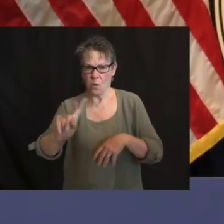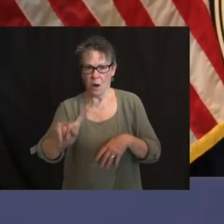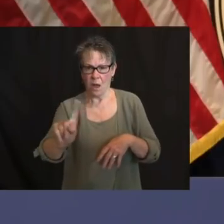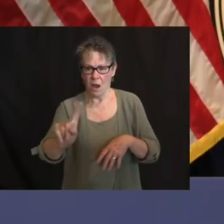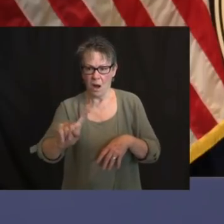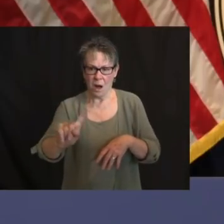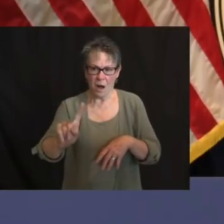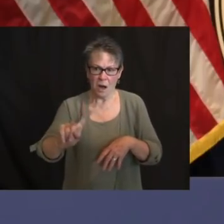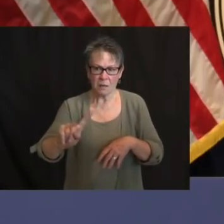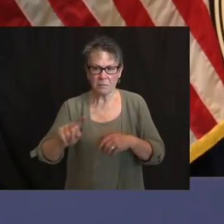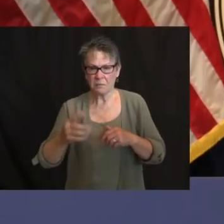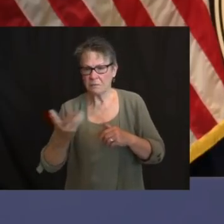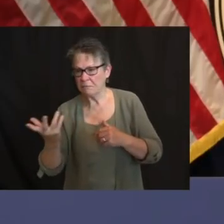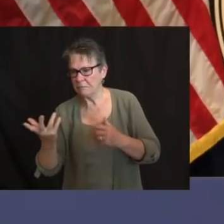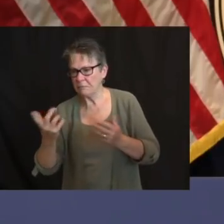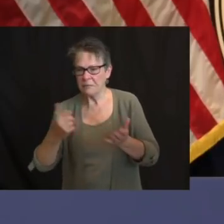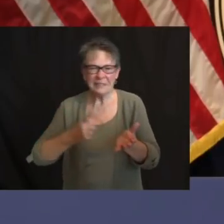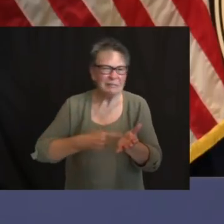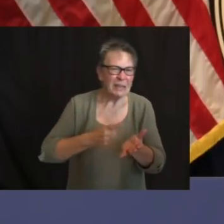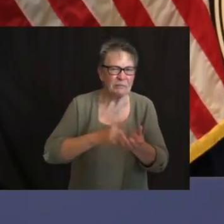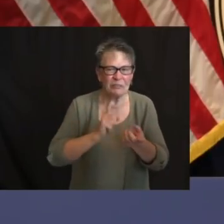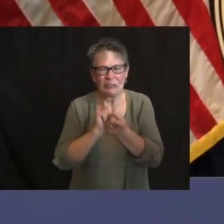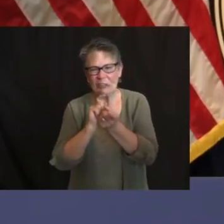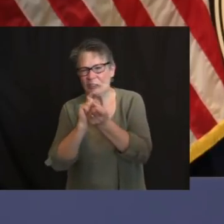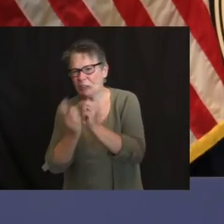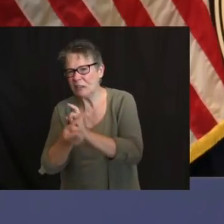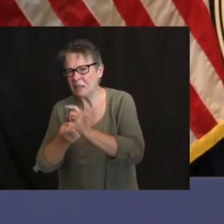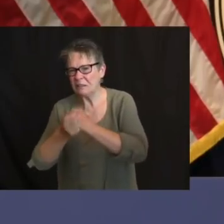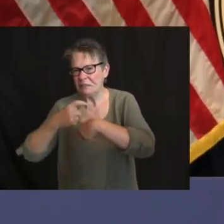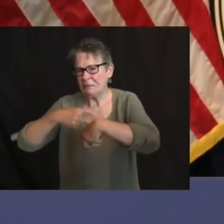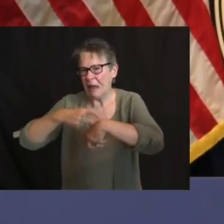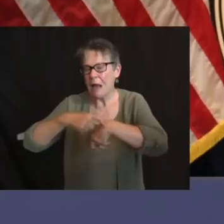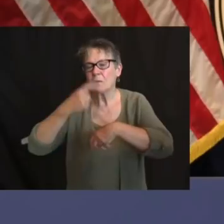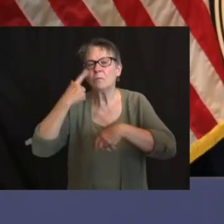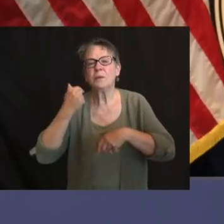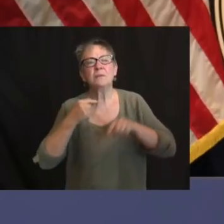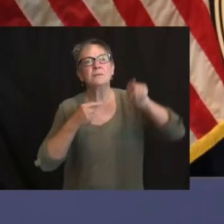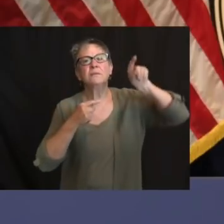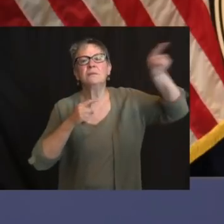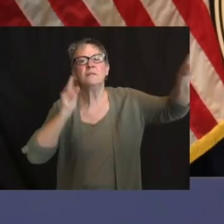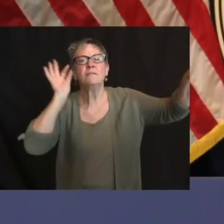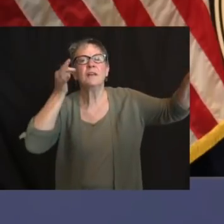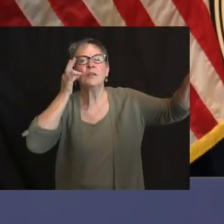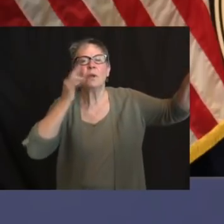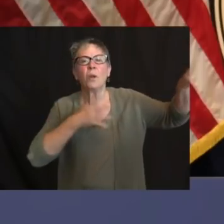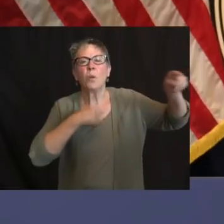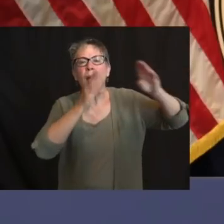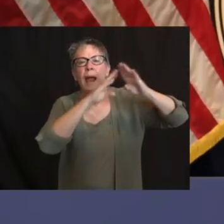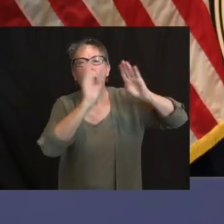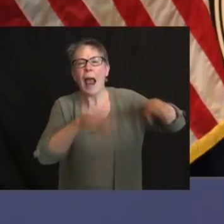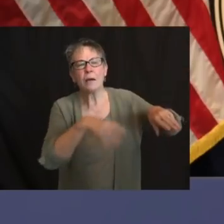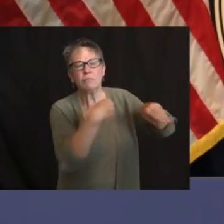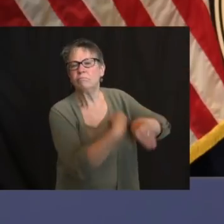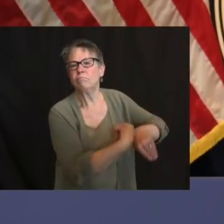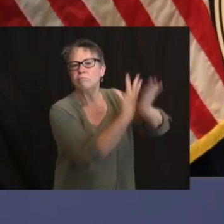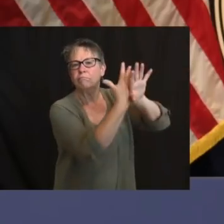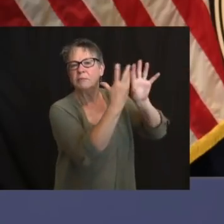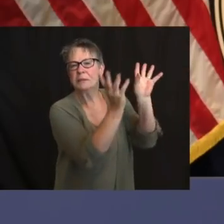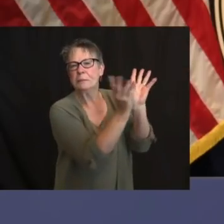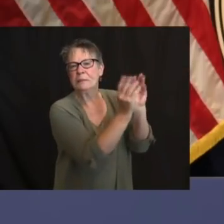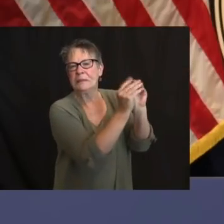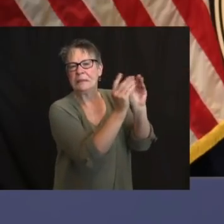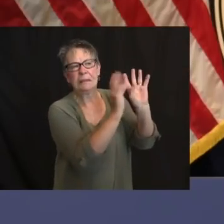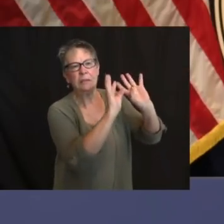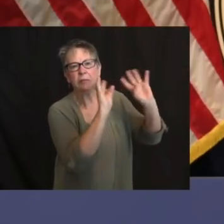I are in a White House VTC, but we haven't had one called yet. But so for the time being, we'll be back with you at 1 o'clock. Out